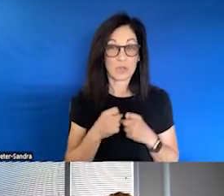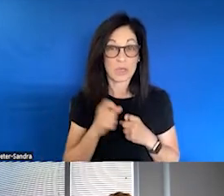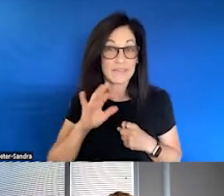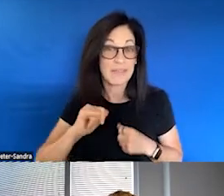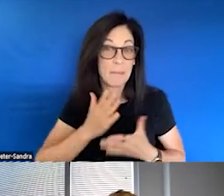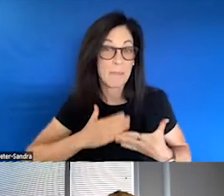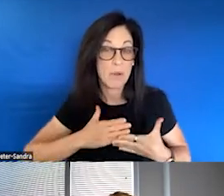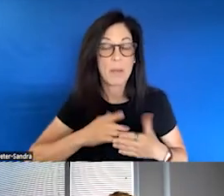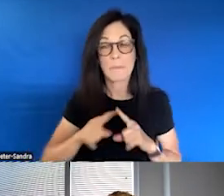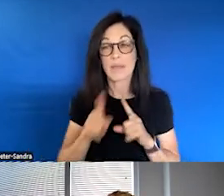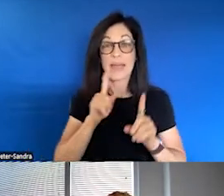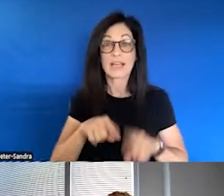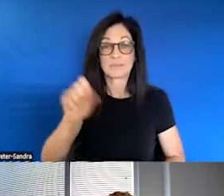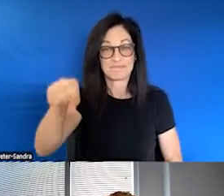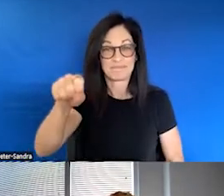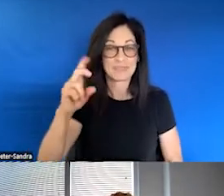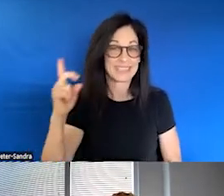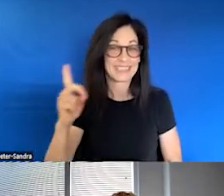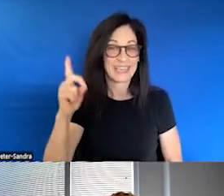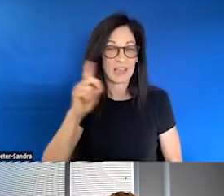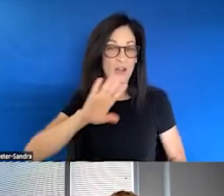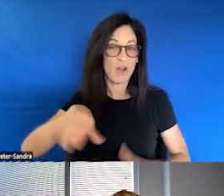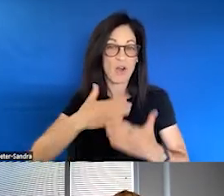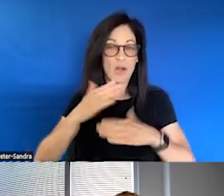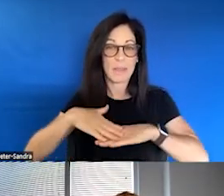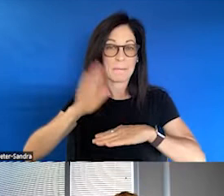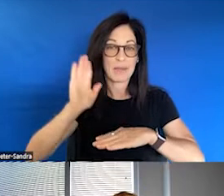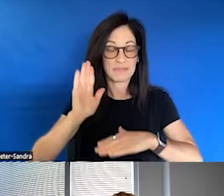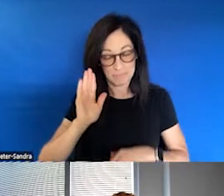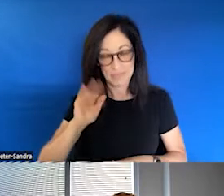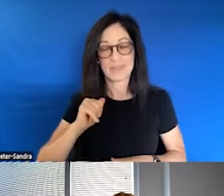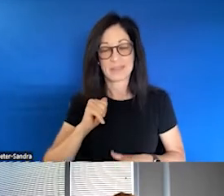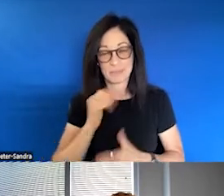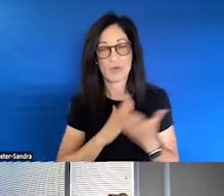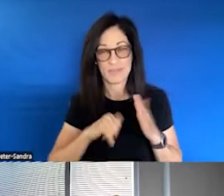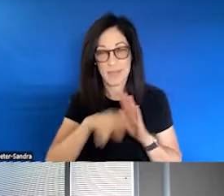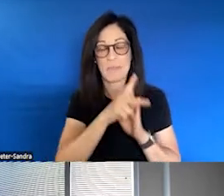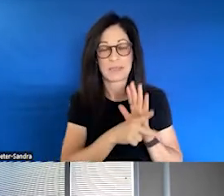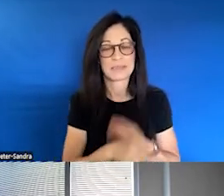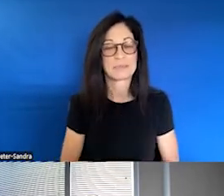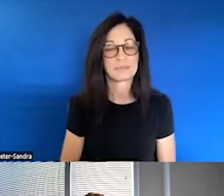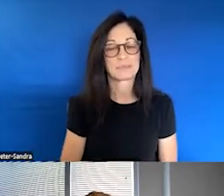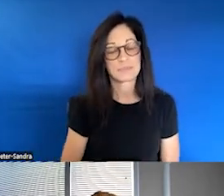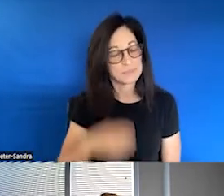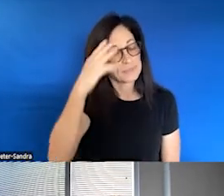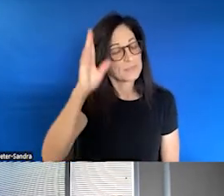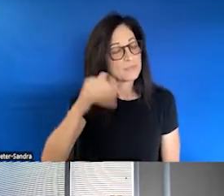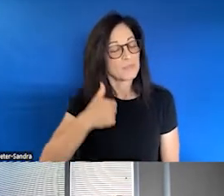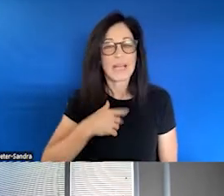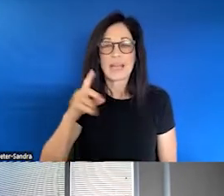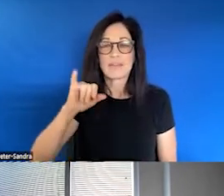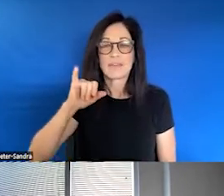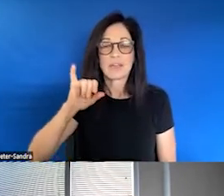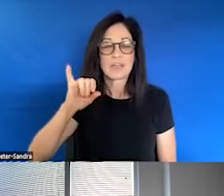but the answer is D, all of the above is part of that policy. And I know we have John Draper